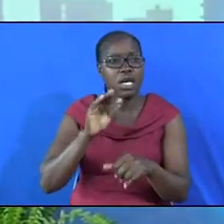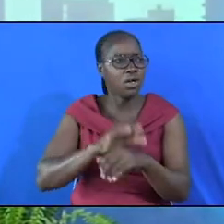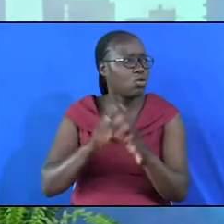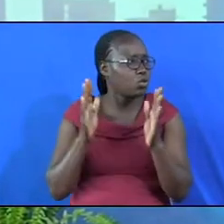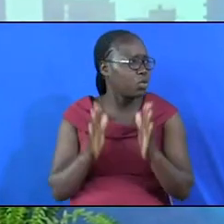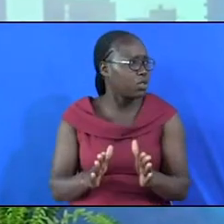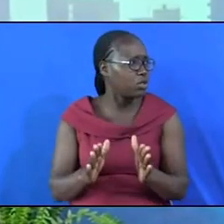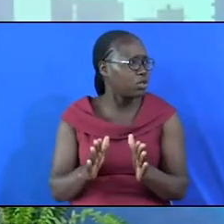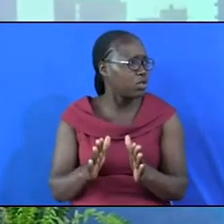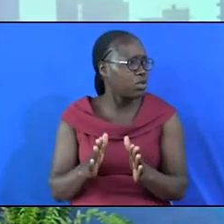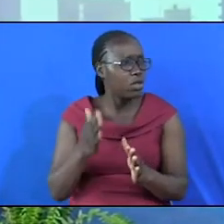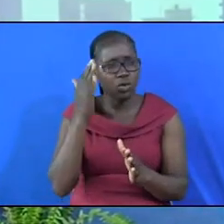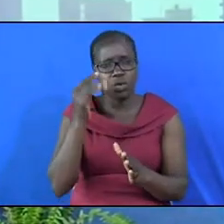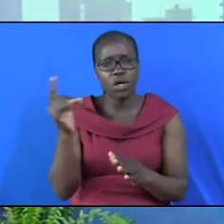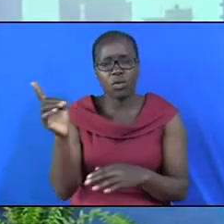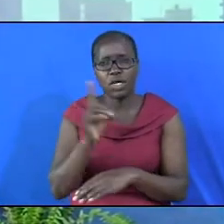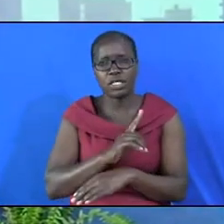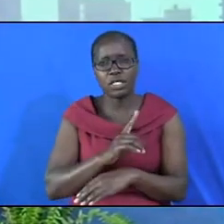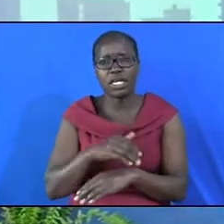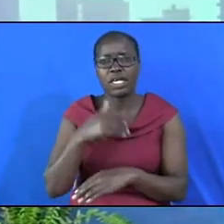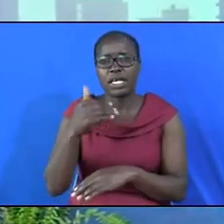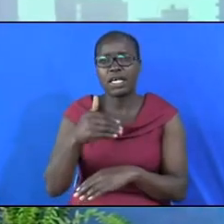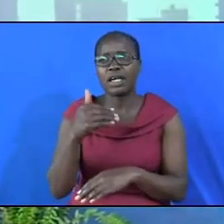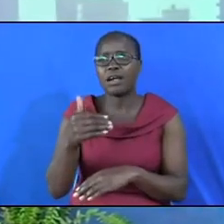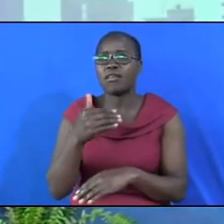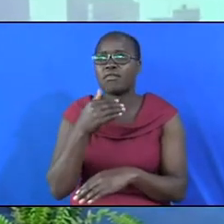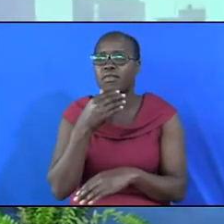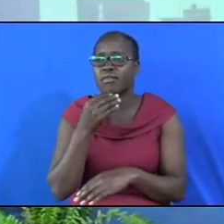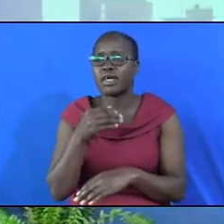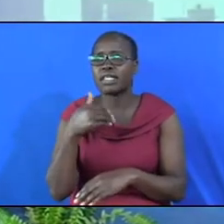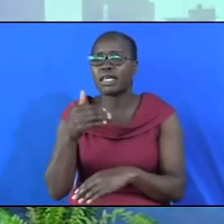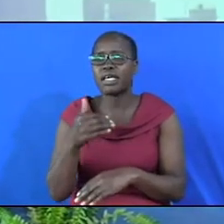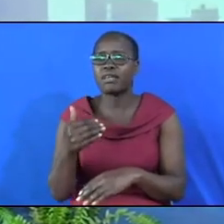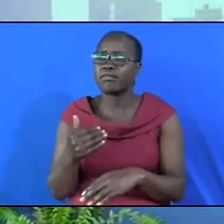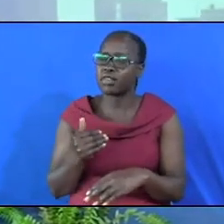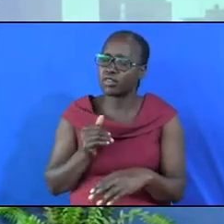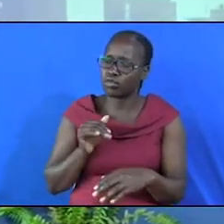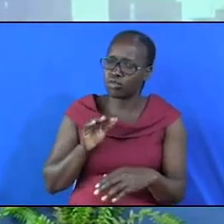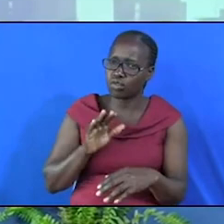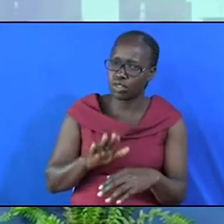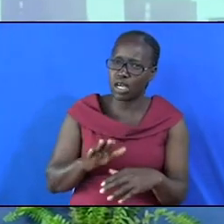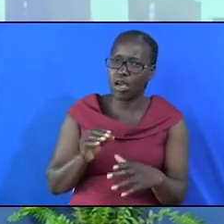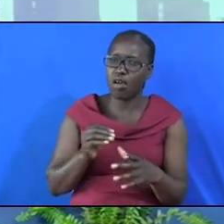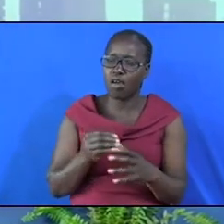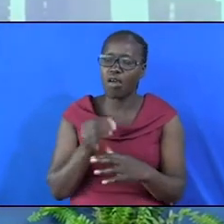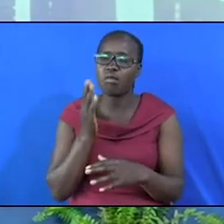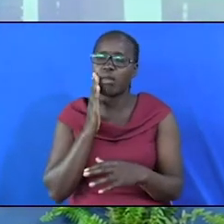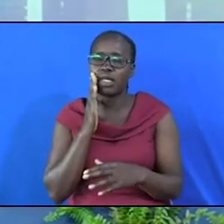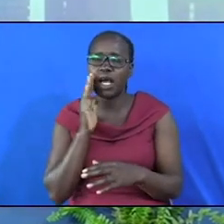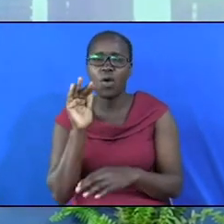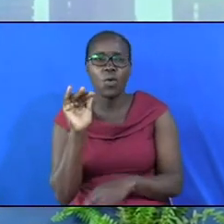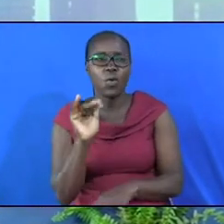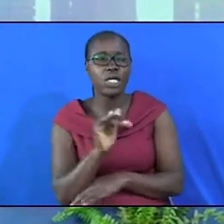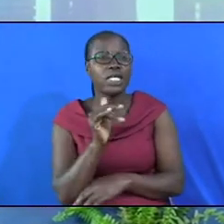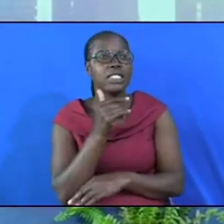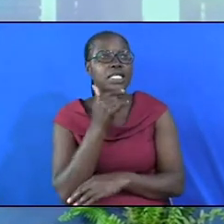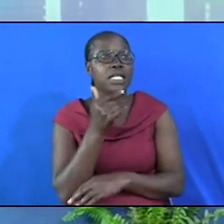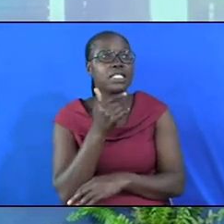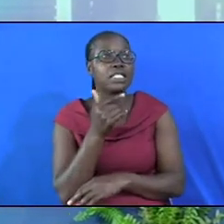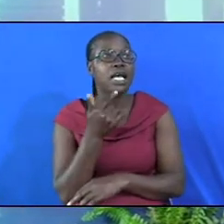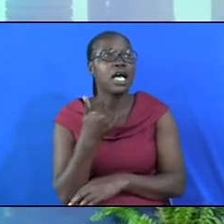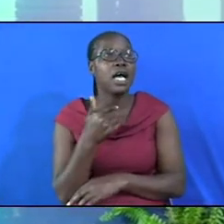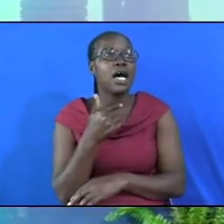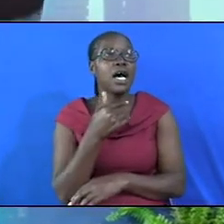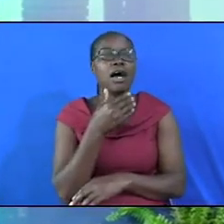one day, every son of a man, every daughter of a man will ask and will say,